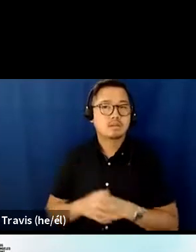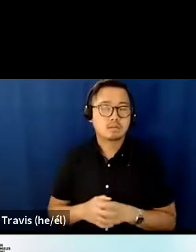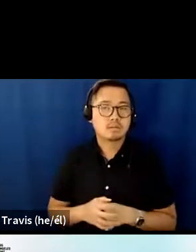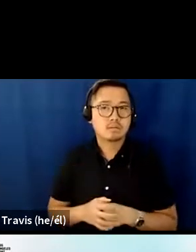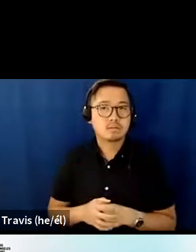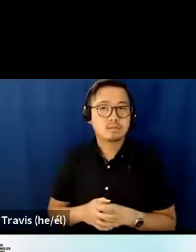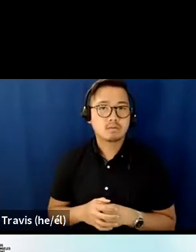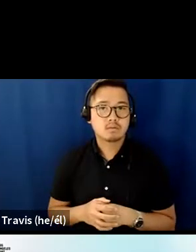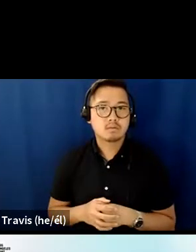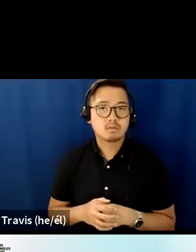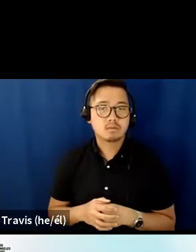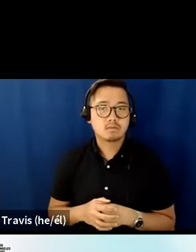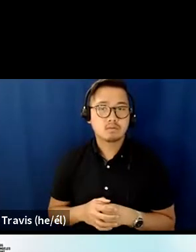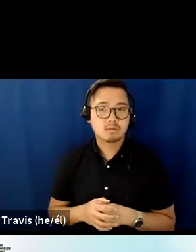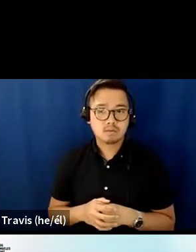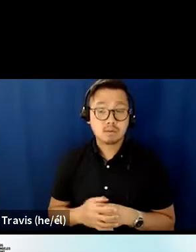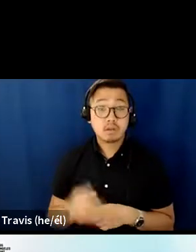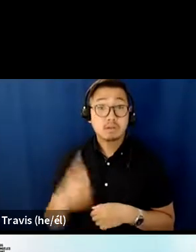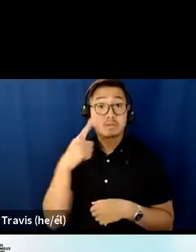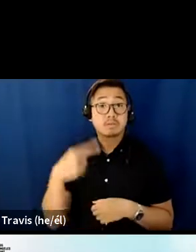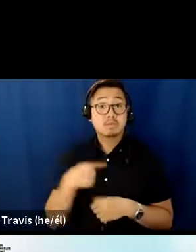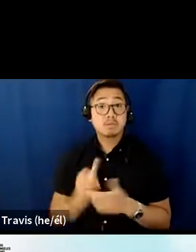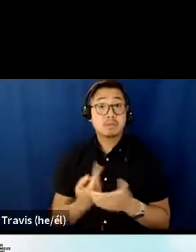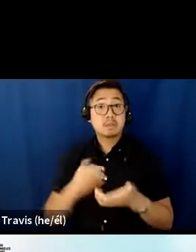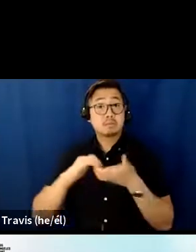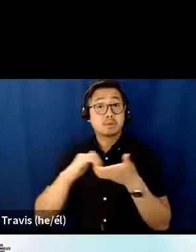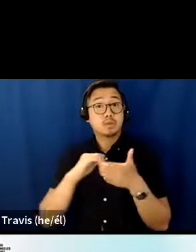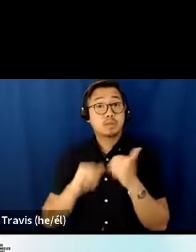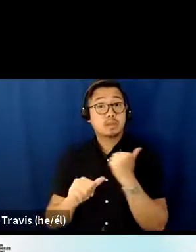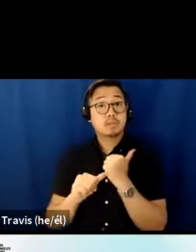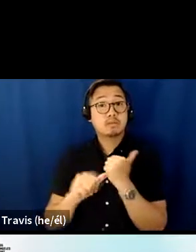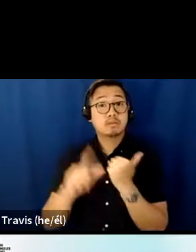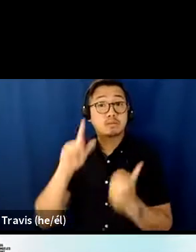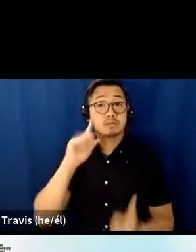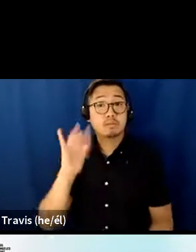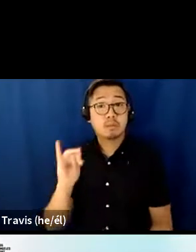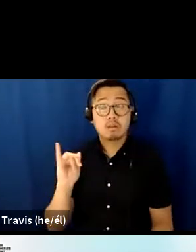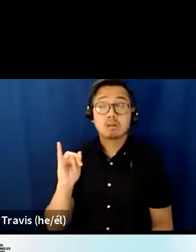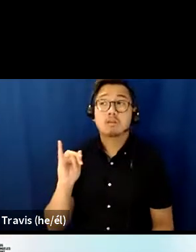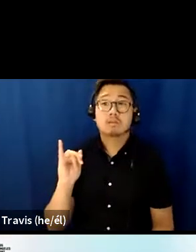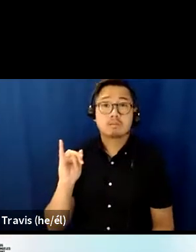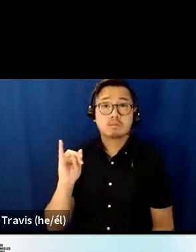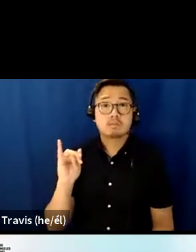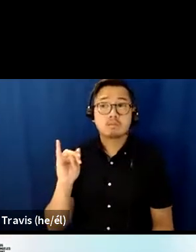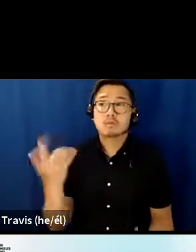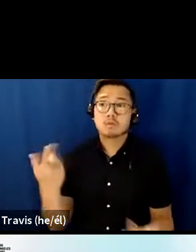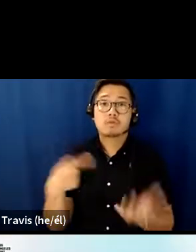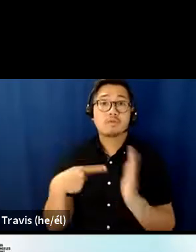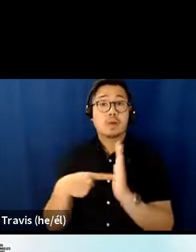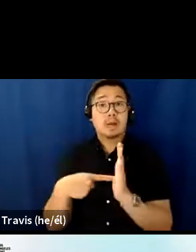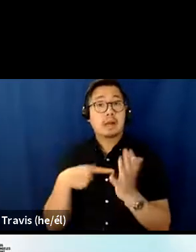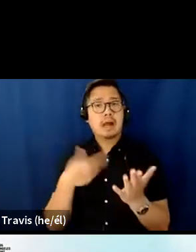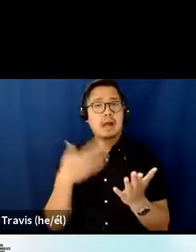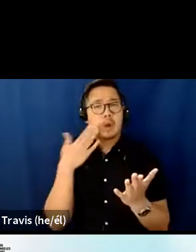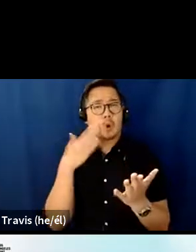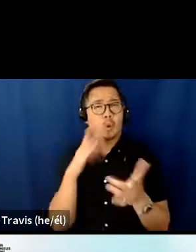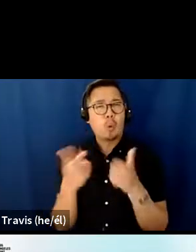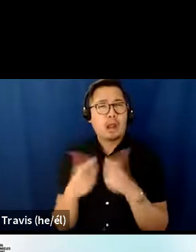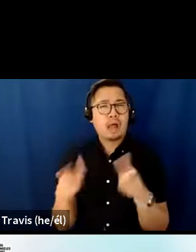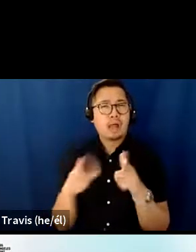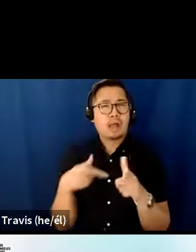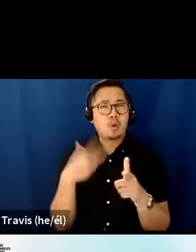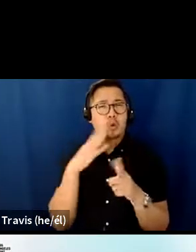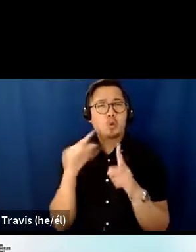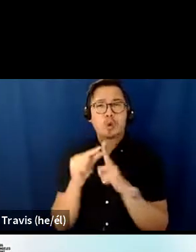right, mutual aid will look like, look, I have the words, I can speak it, but I need somebody to check in